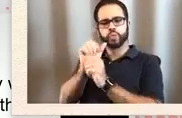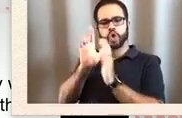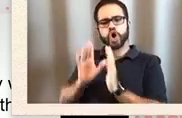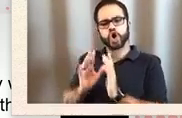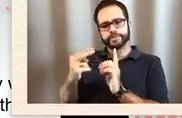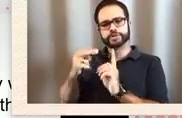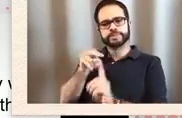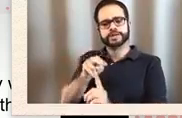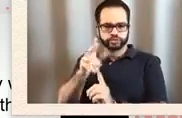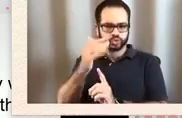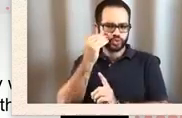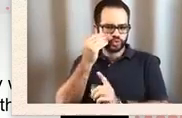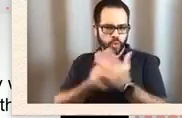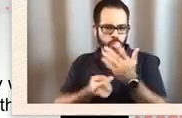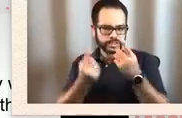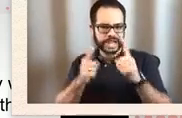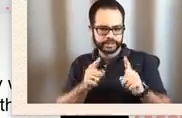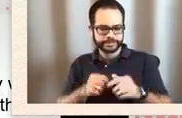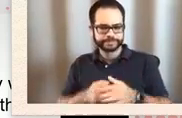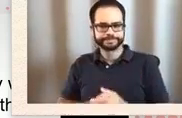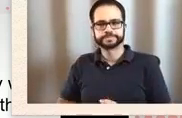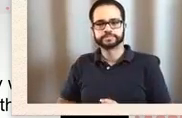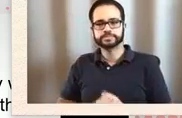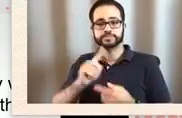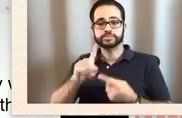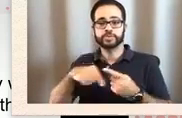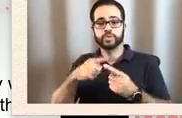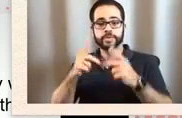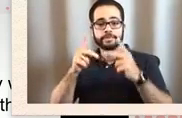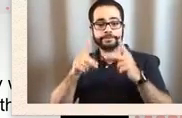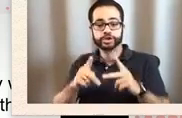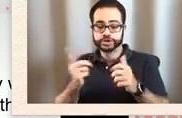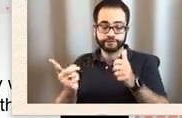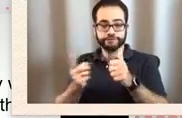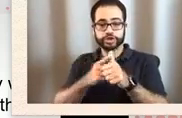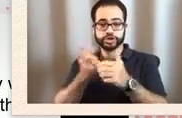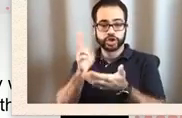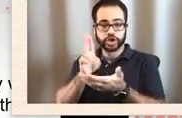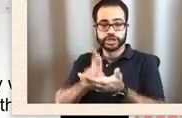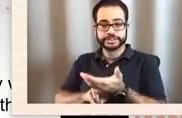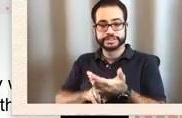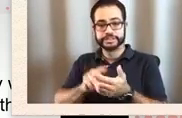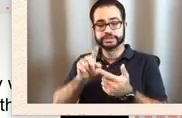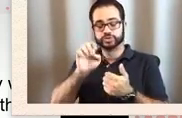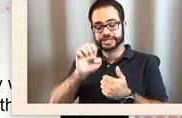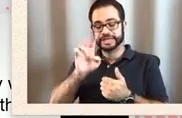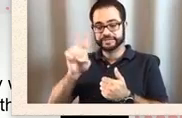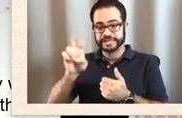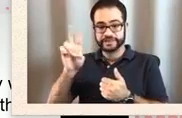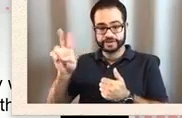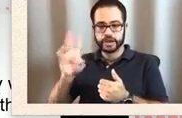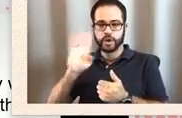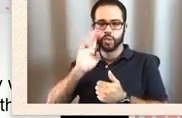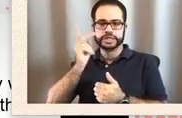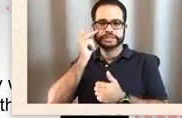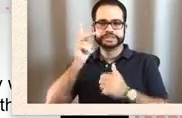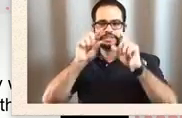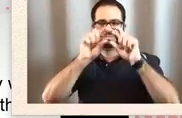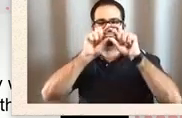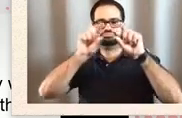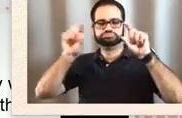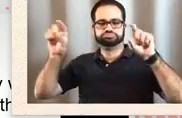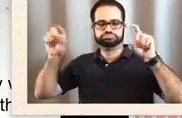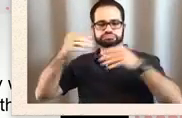happening. When the worker first logs into the EVV mobile site, they will see a series of menu